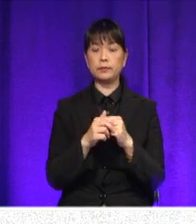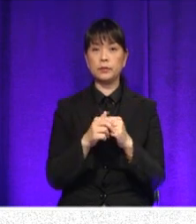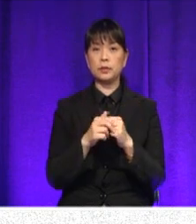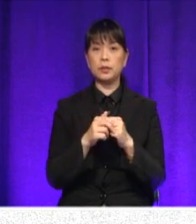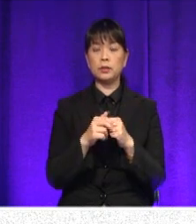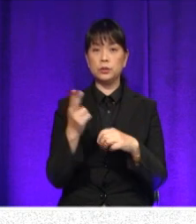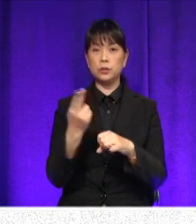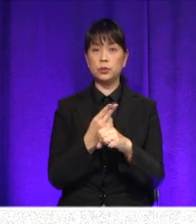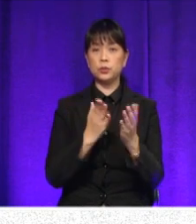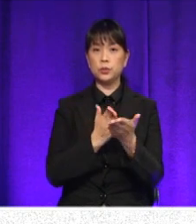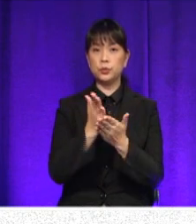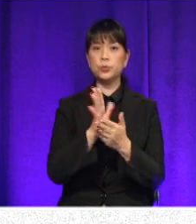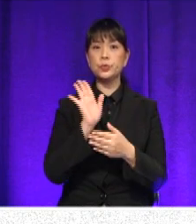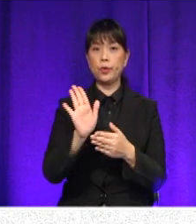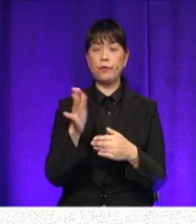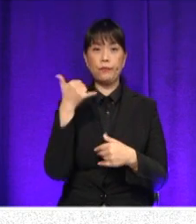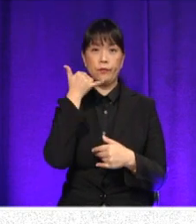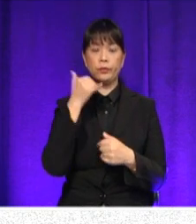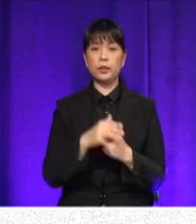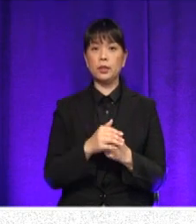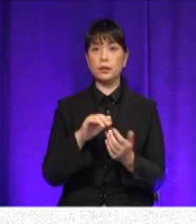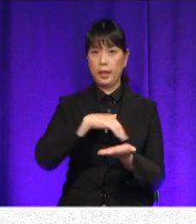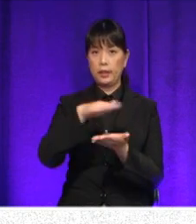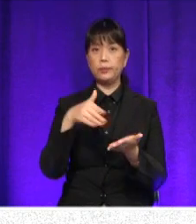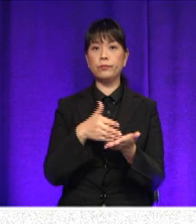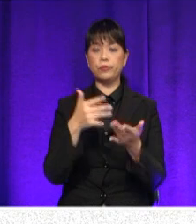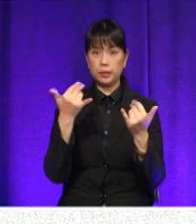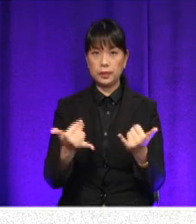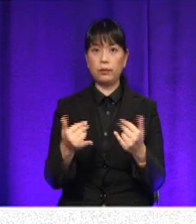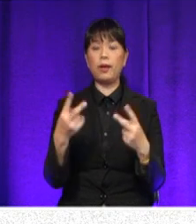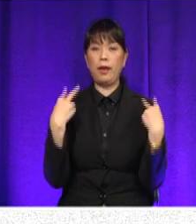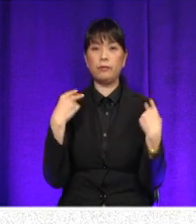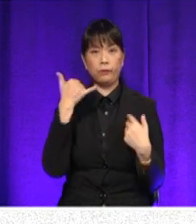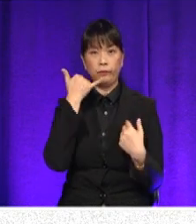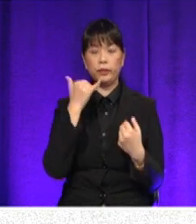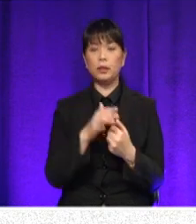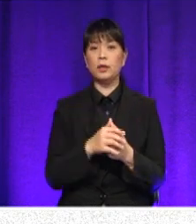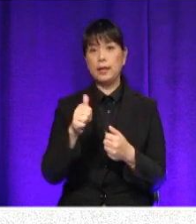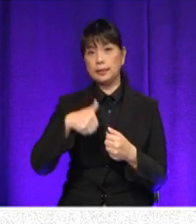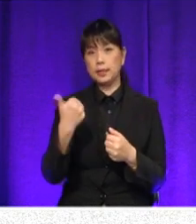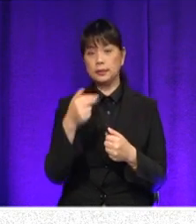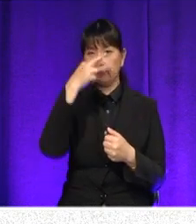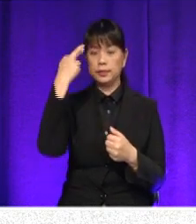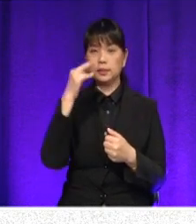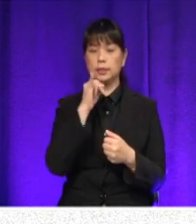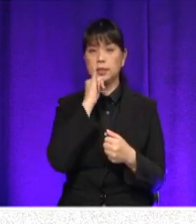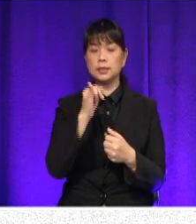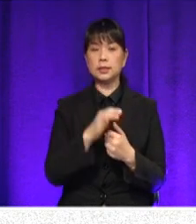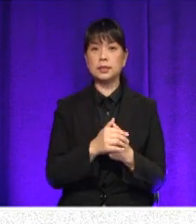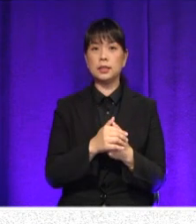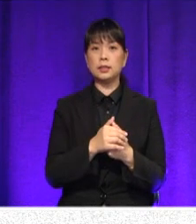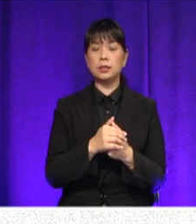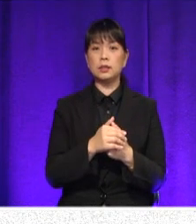phone, and everyone has their phones around them. Another reason is because it has a wide variety in